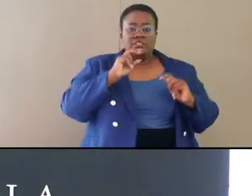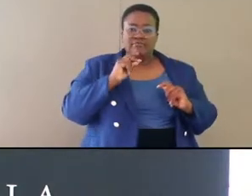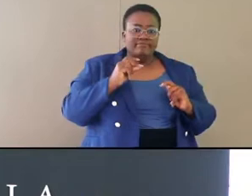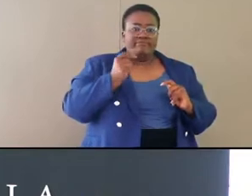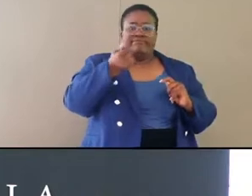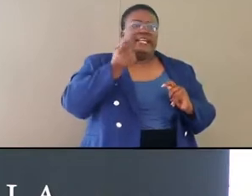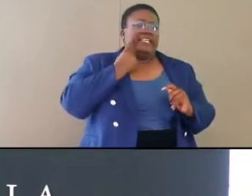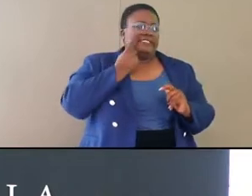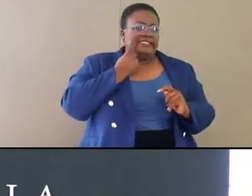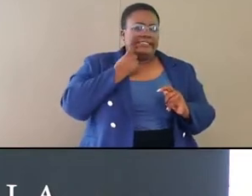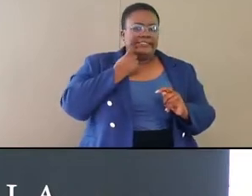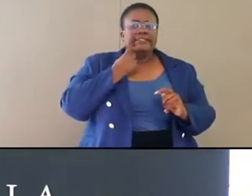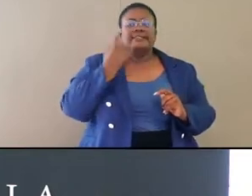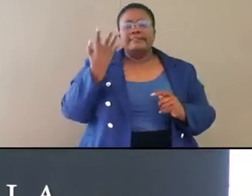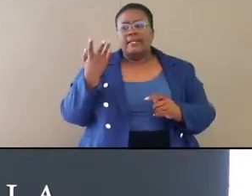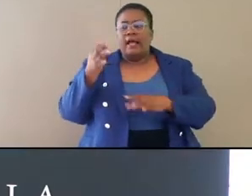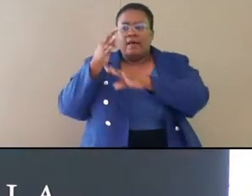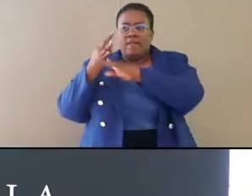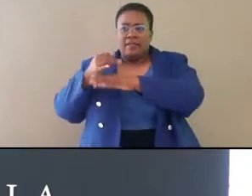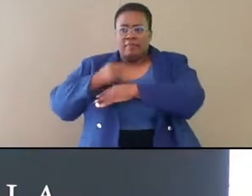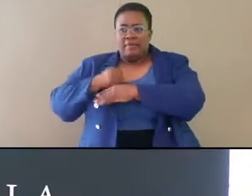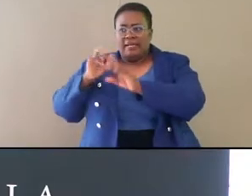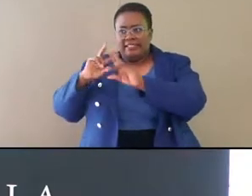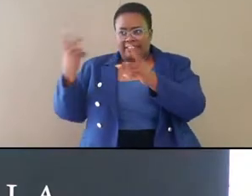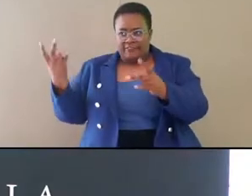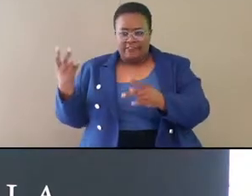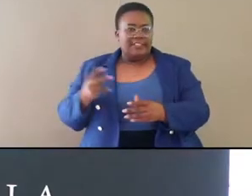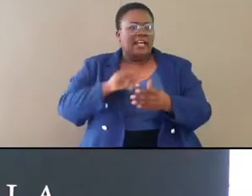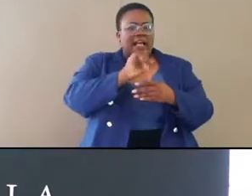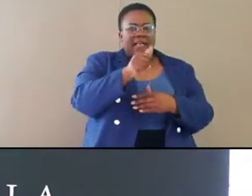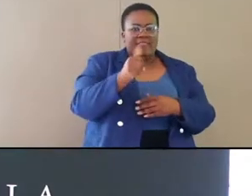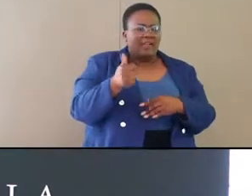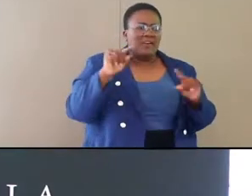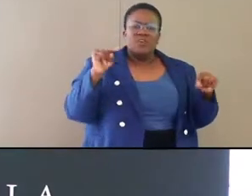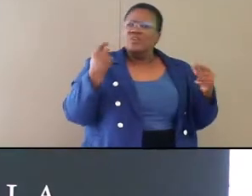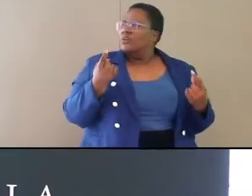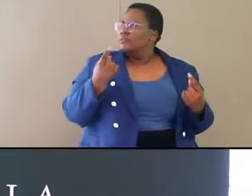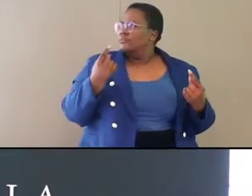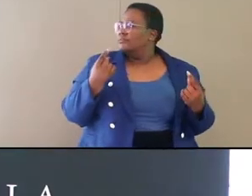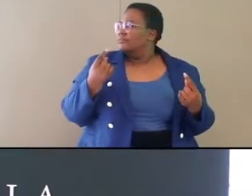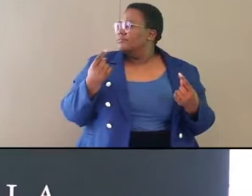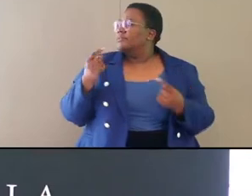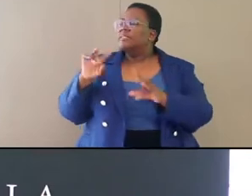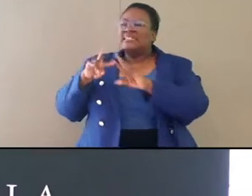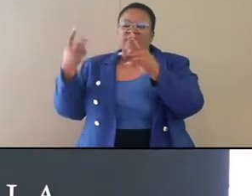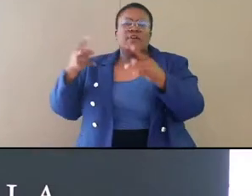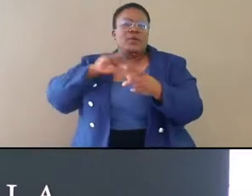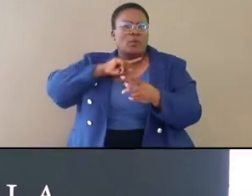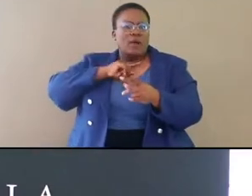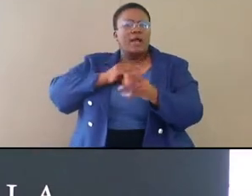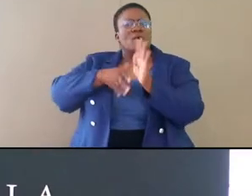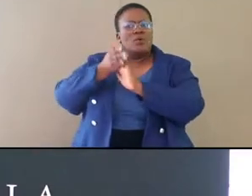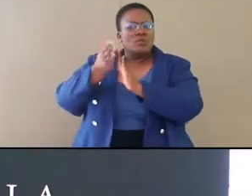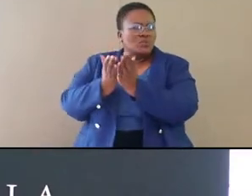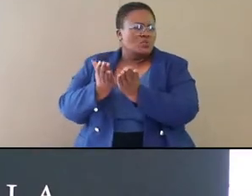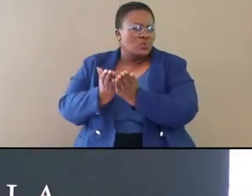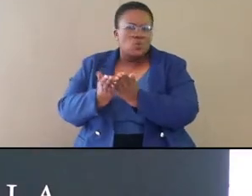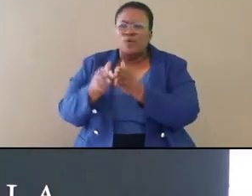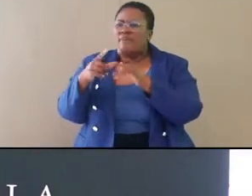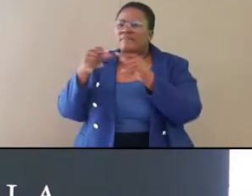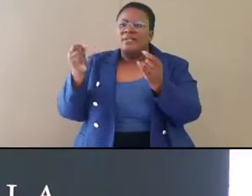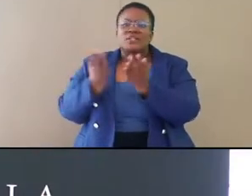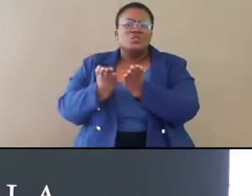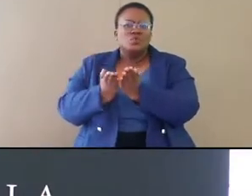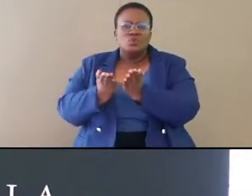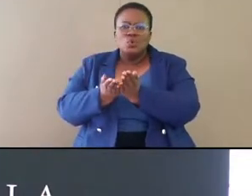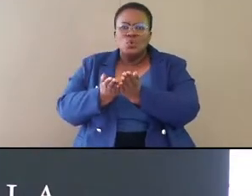okay my father was very different. When others could not go, I'm saying it was different because he went to school and he finished school. He